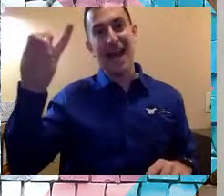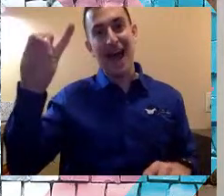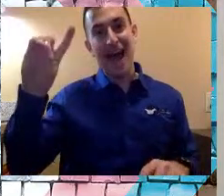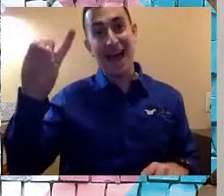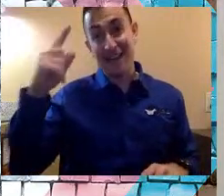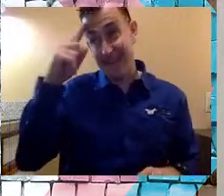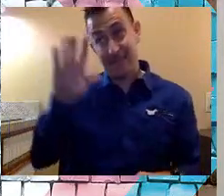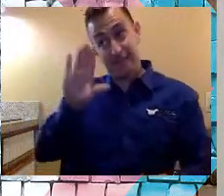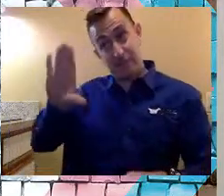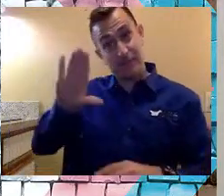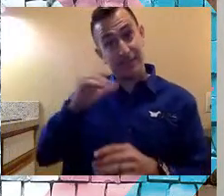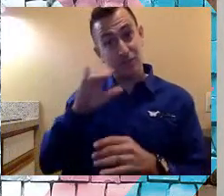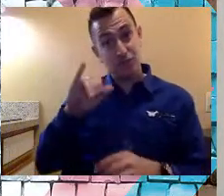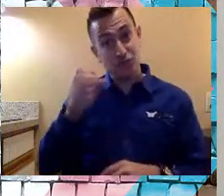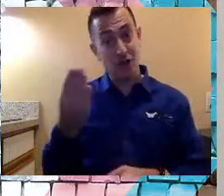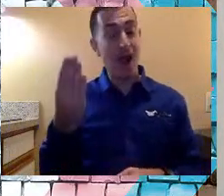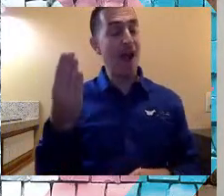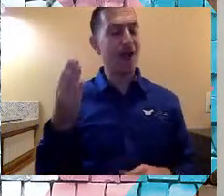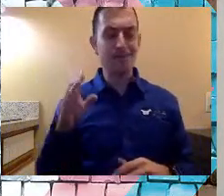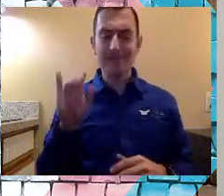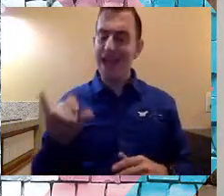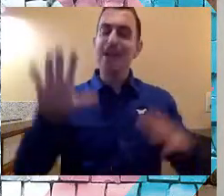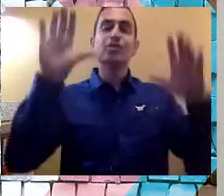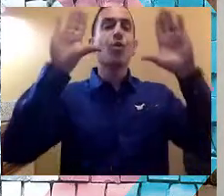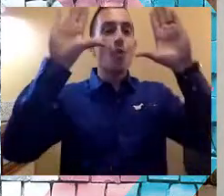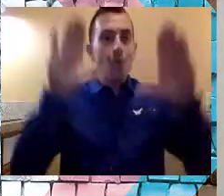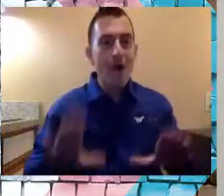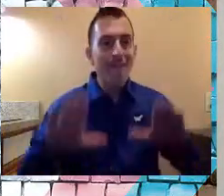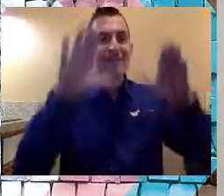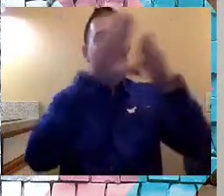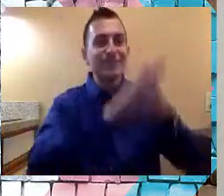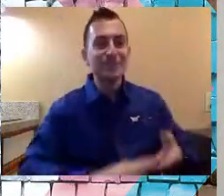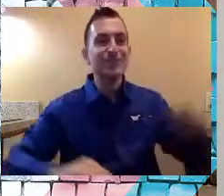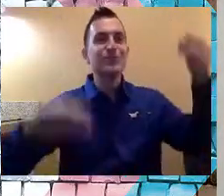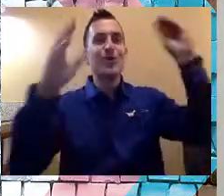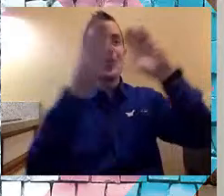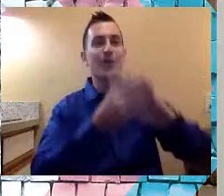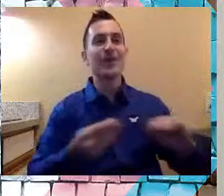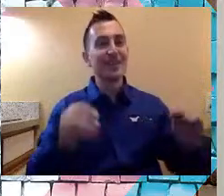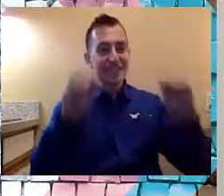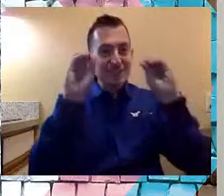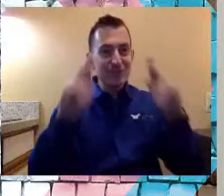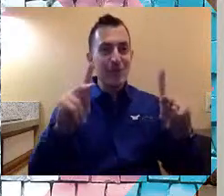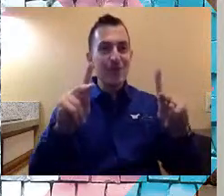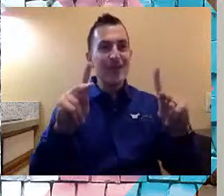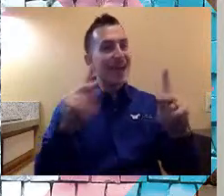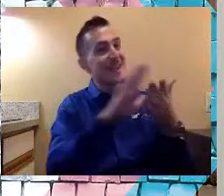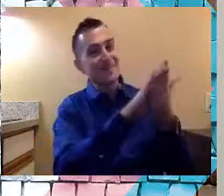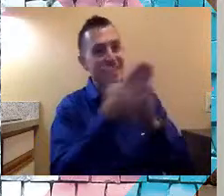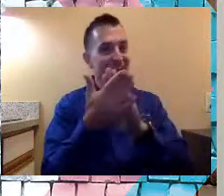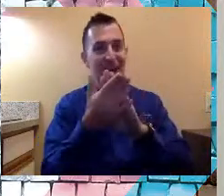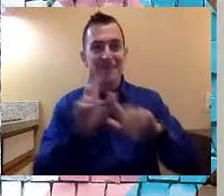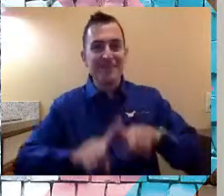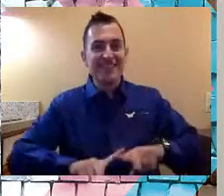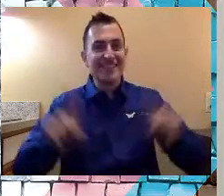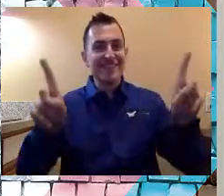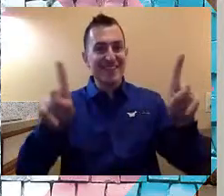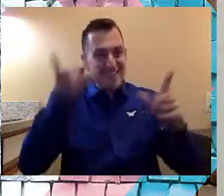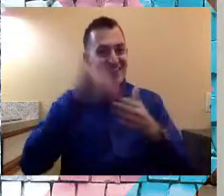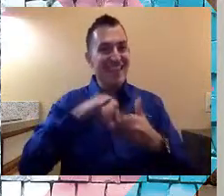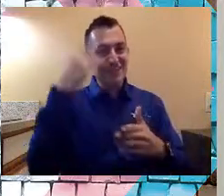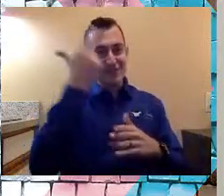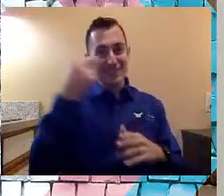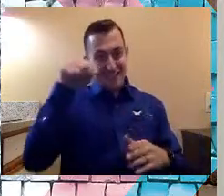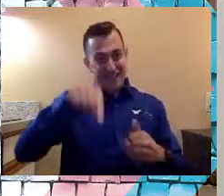there. Isn't it a wonderful story? It's okay to be different, and that's what makes this world amazing, that we can all come